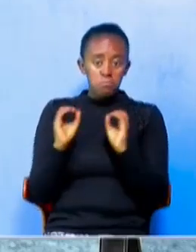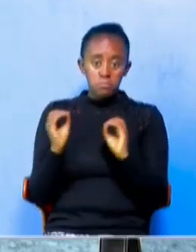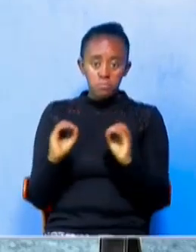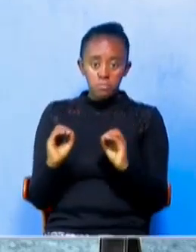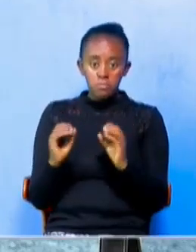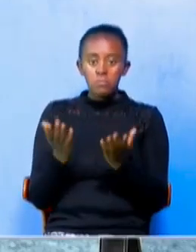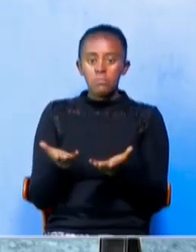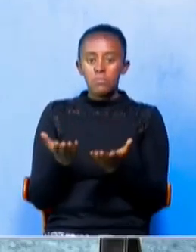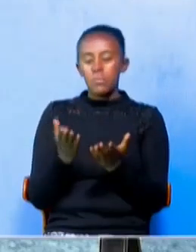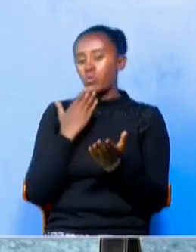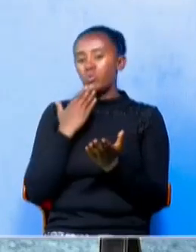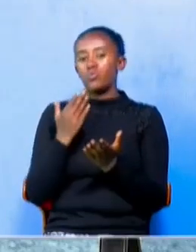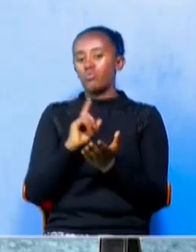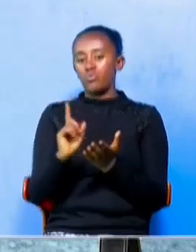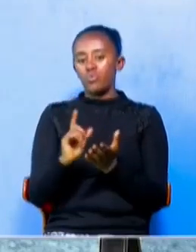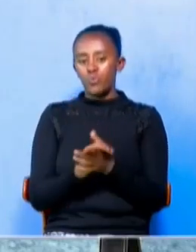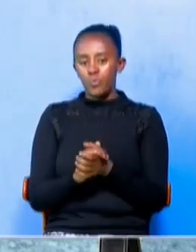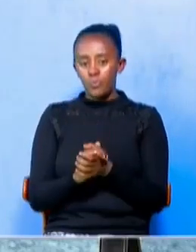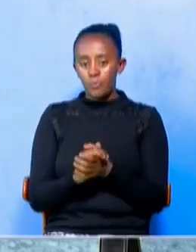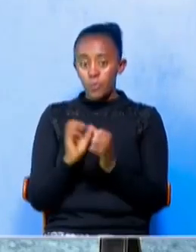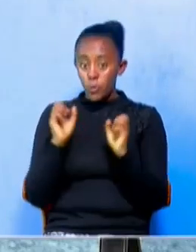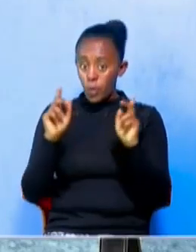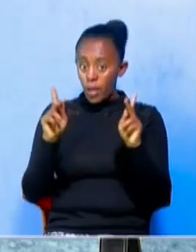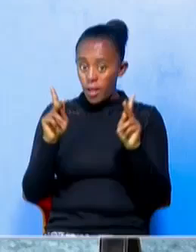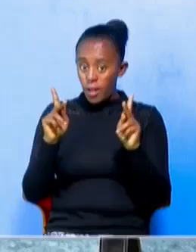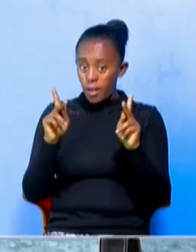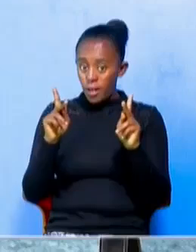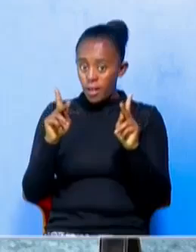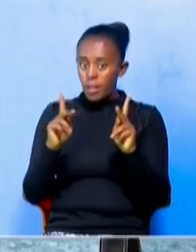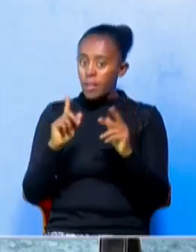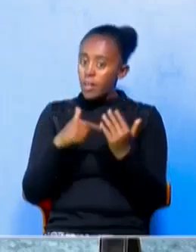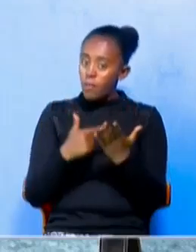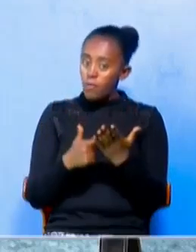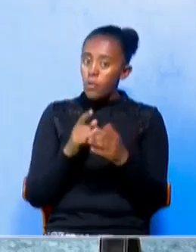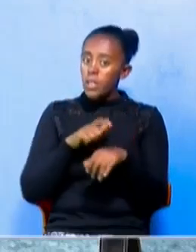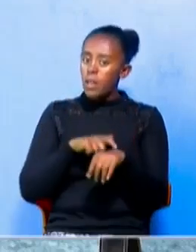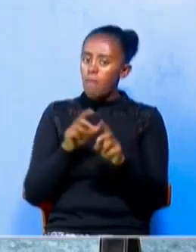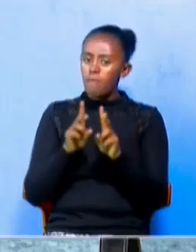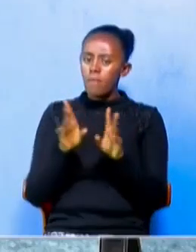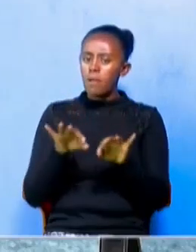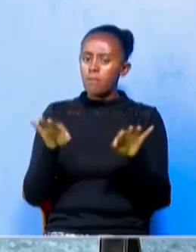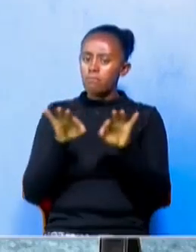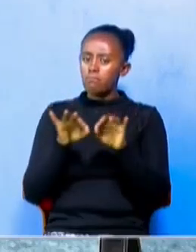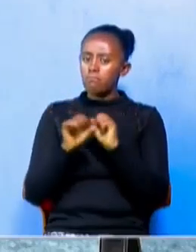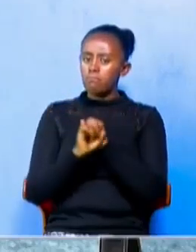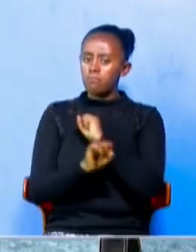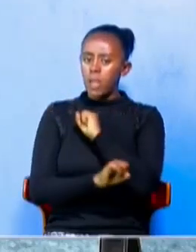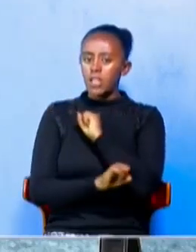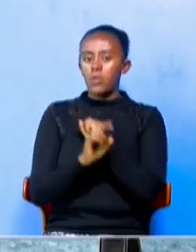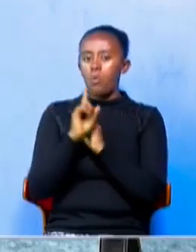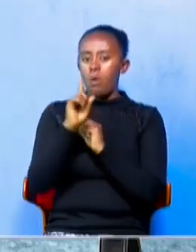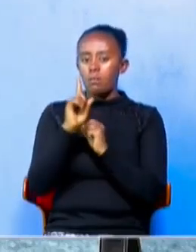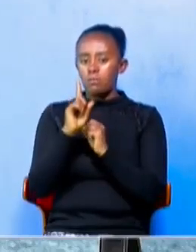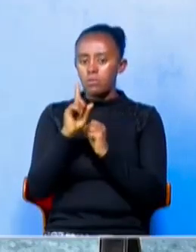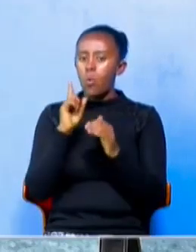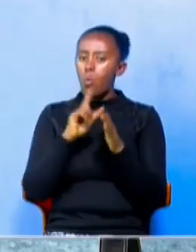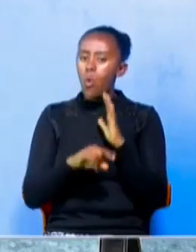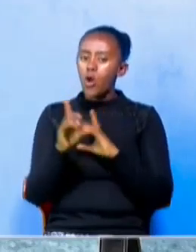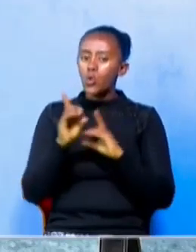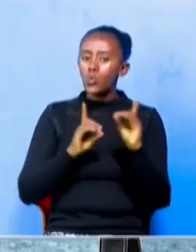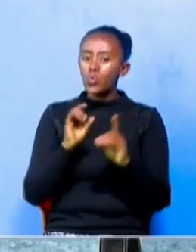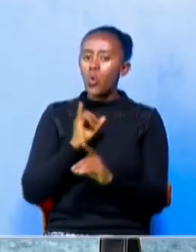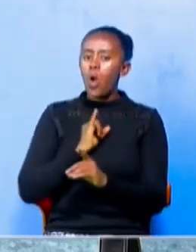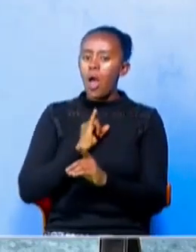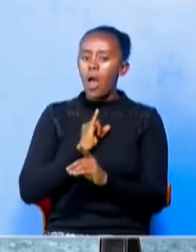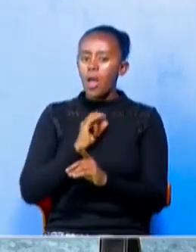right, and not good. Okay? Therefore, time is very basic one. The other one is, what do I interview